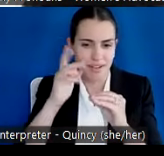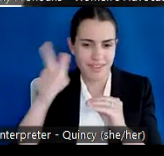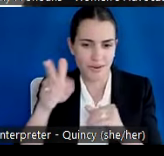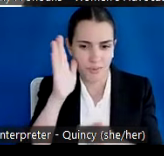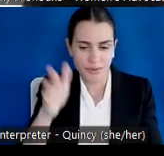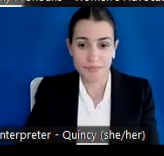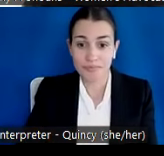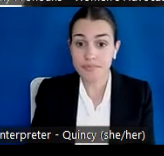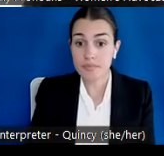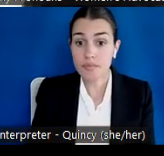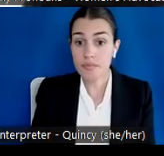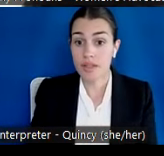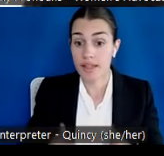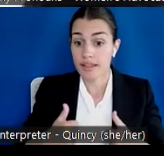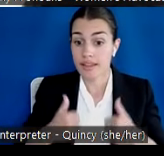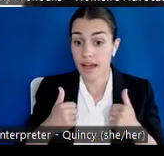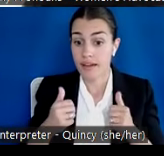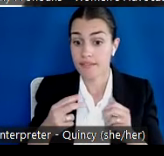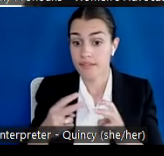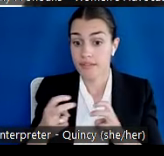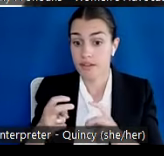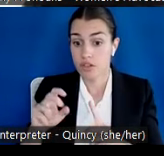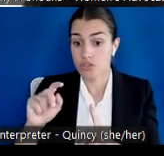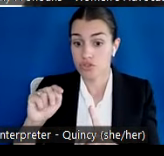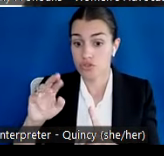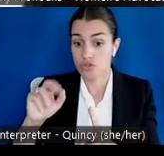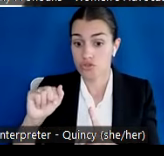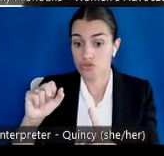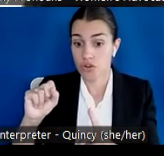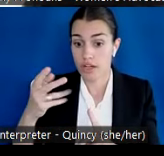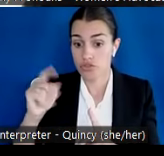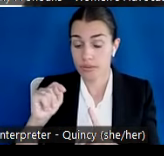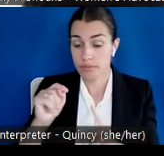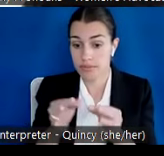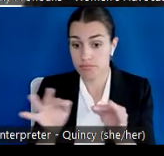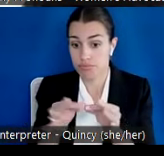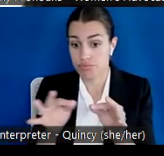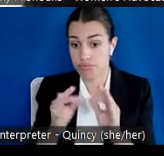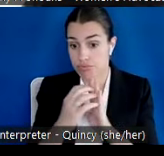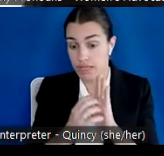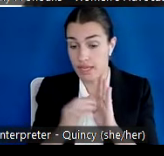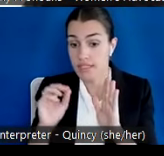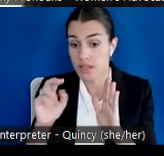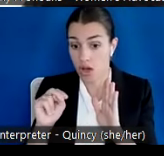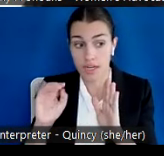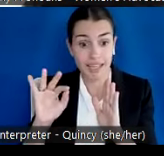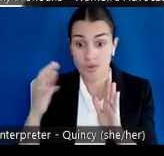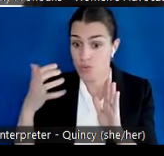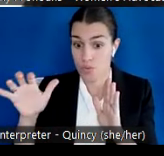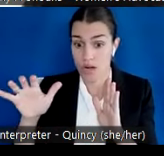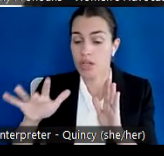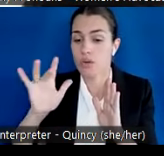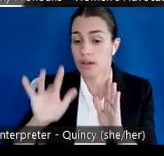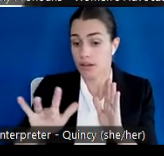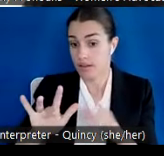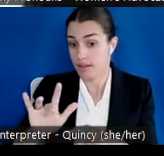the live transcript is on. If you do not want it on for any reason, you can simply click the live transcript button